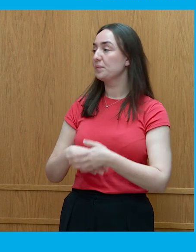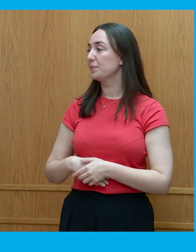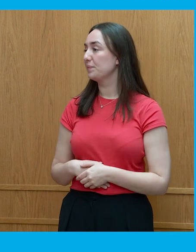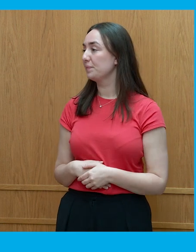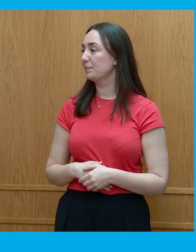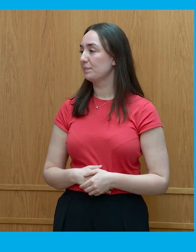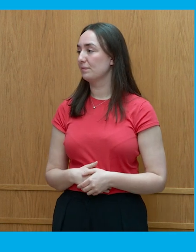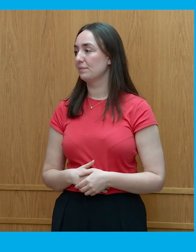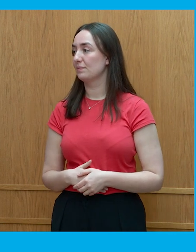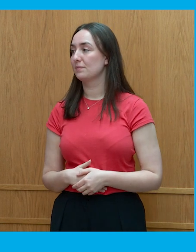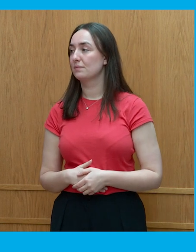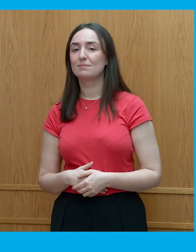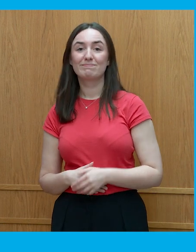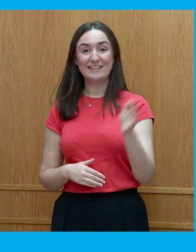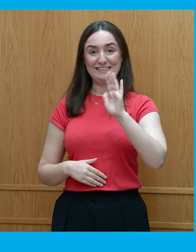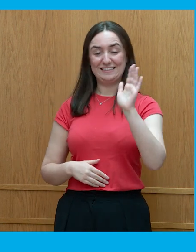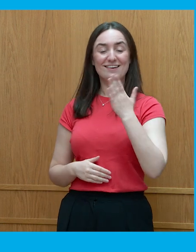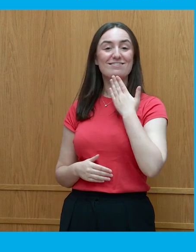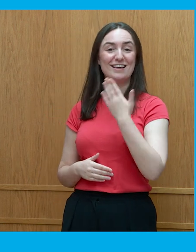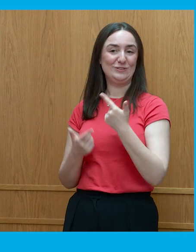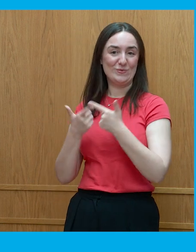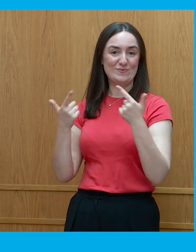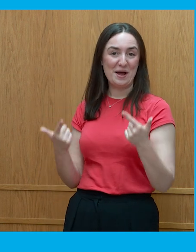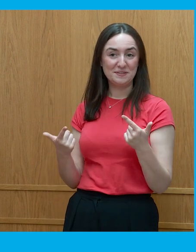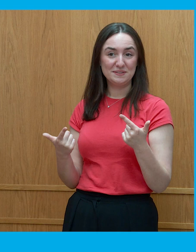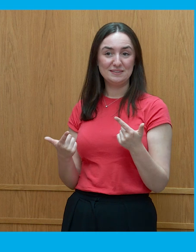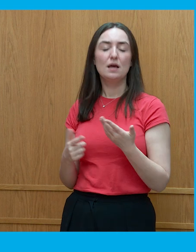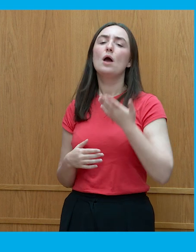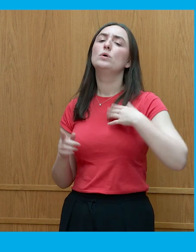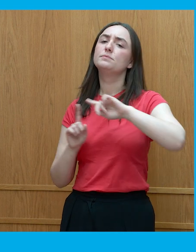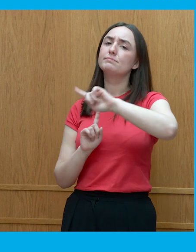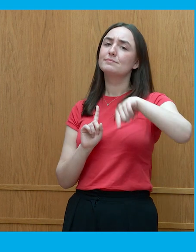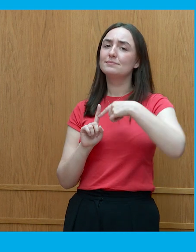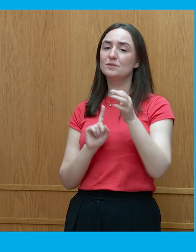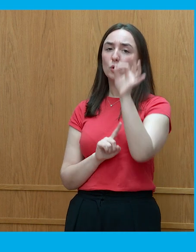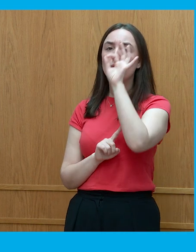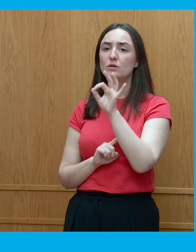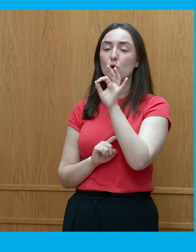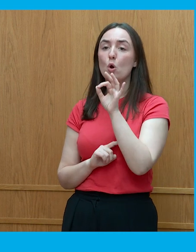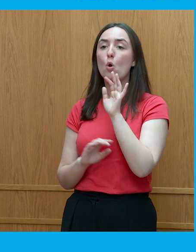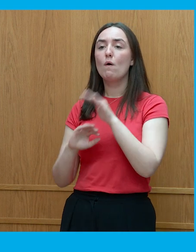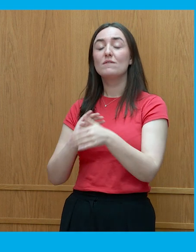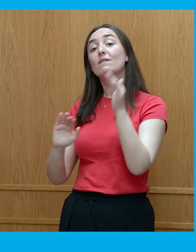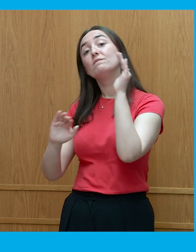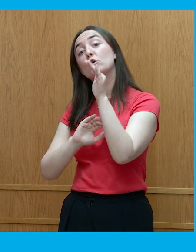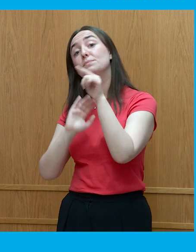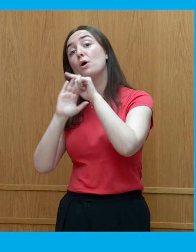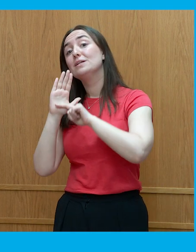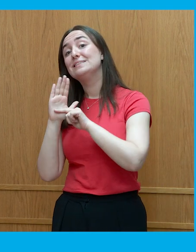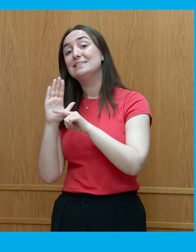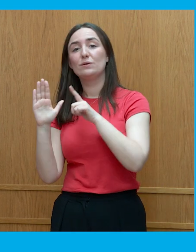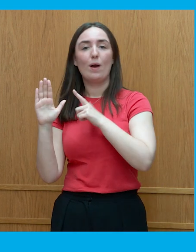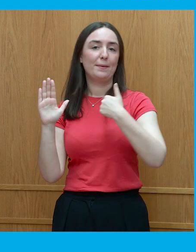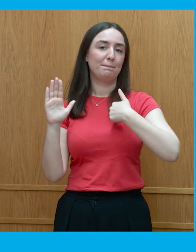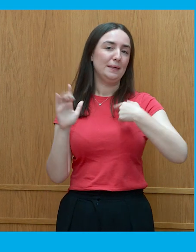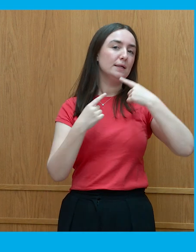row. Hi, thanks so much. I wanted to circle back to the question of youth and now foreign policy, because I'm teaching